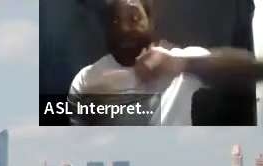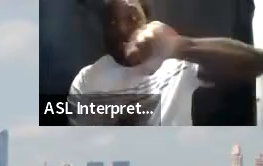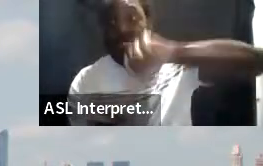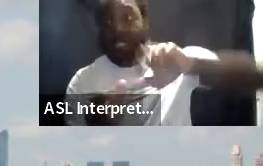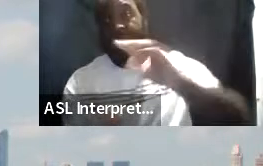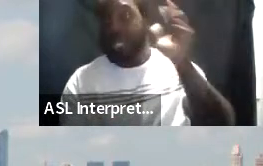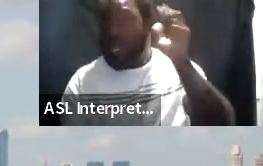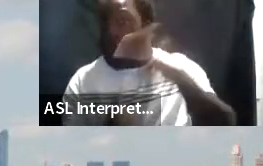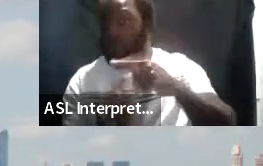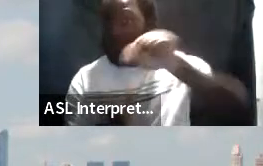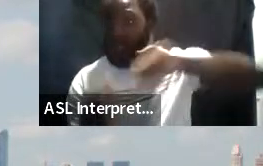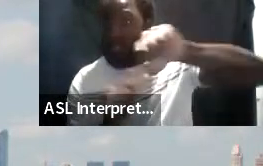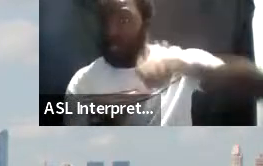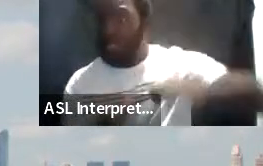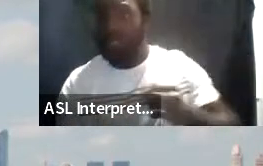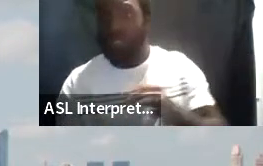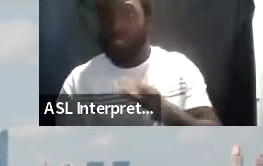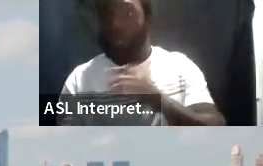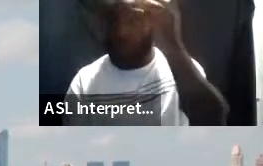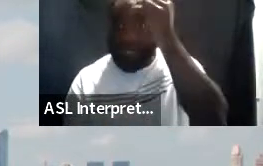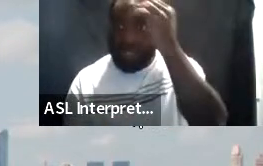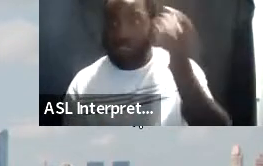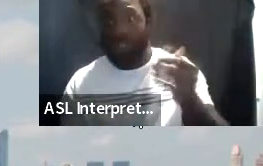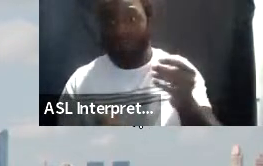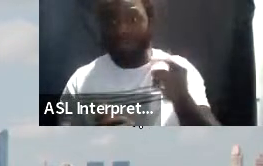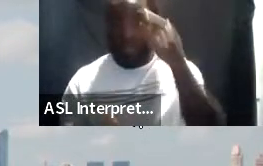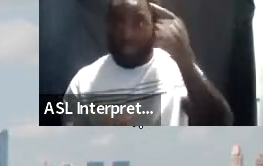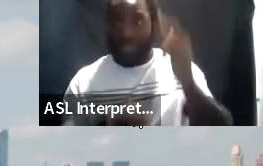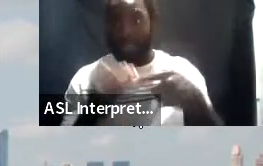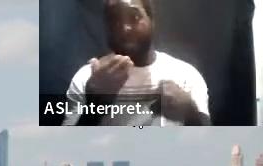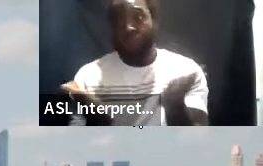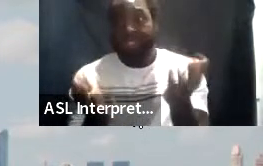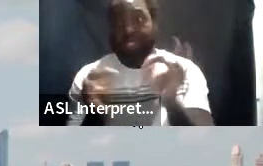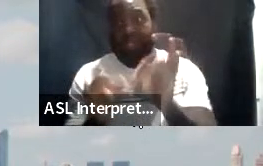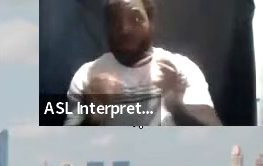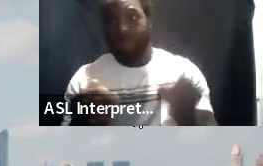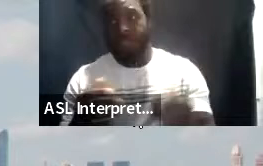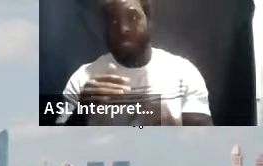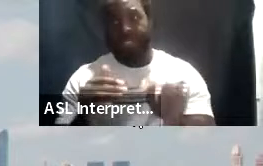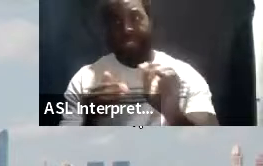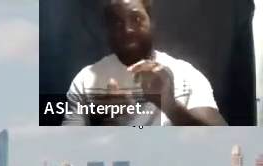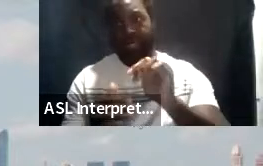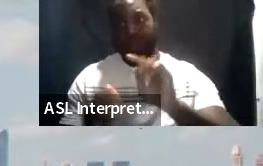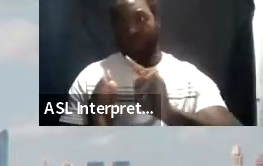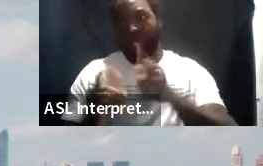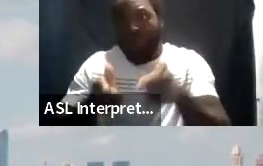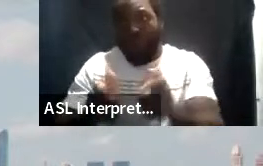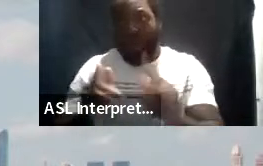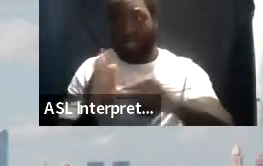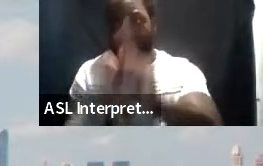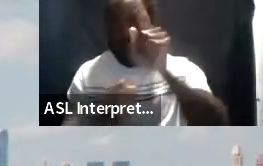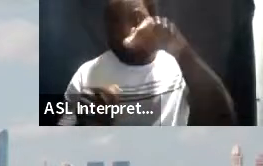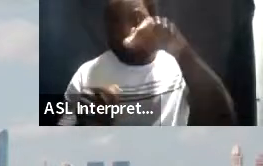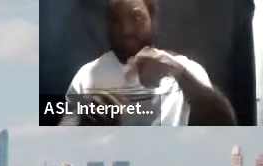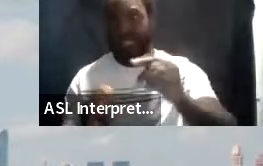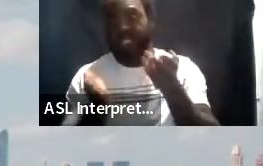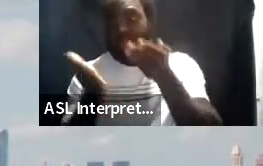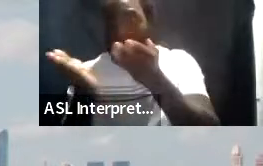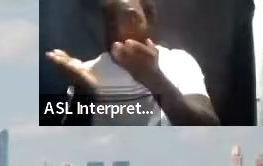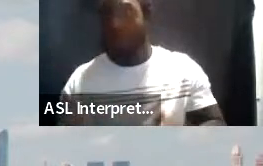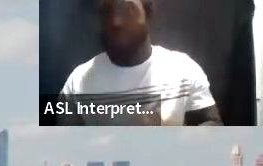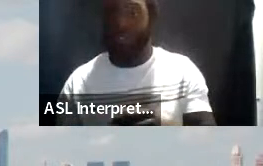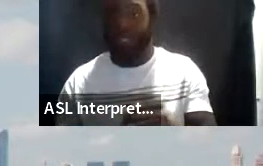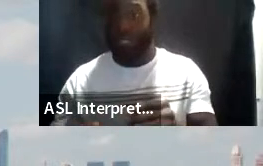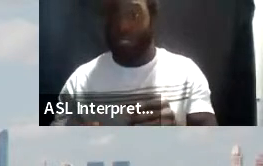each other, and think about what are the things that are important as we develop these proposals. With that said, I'm going to